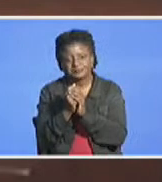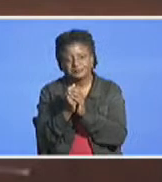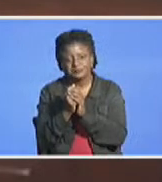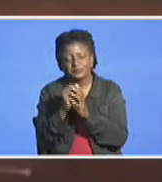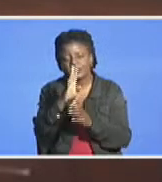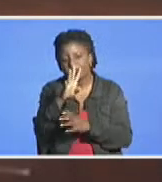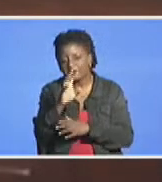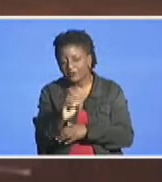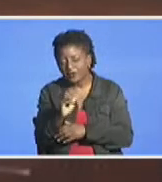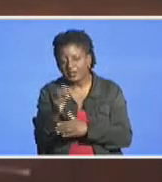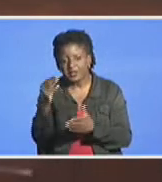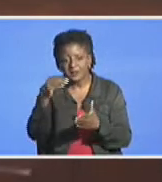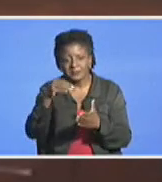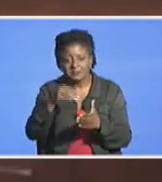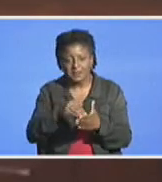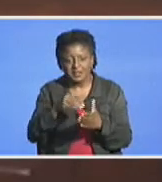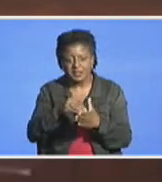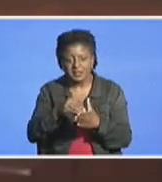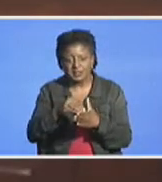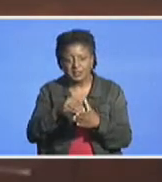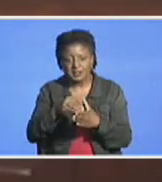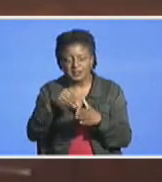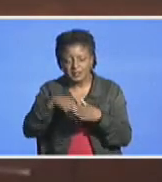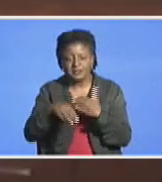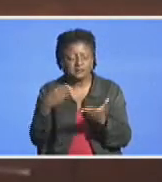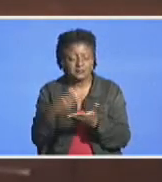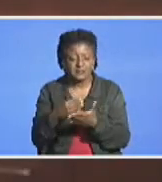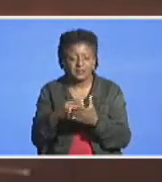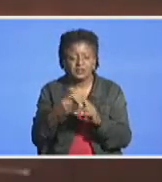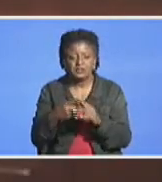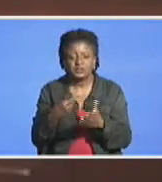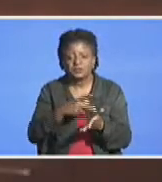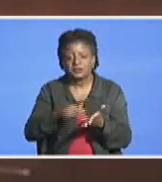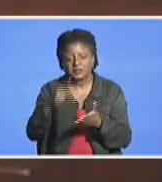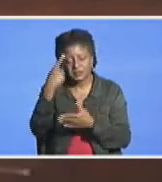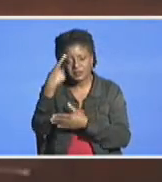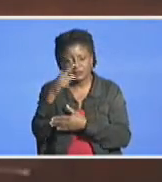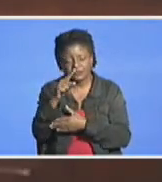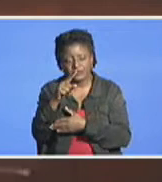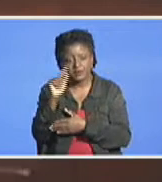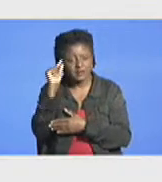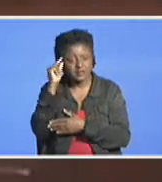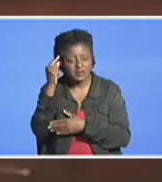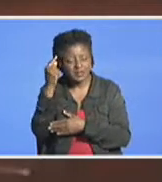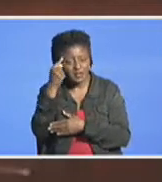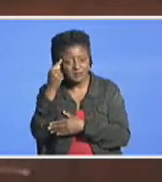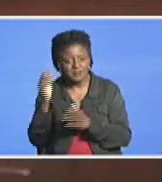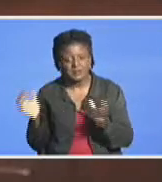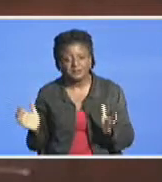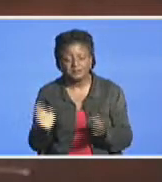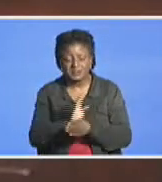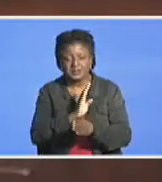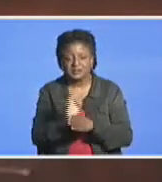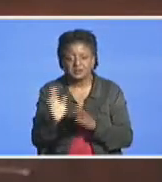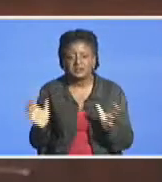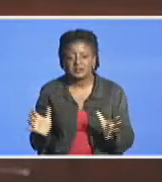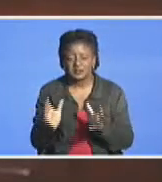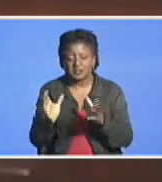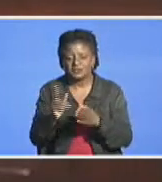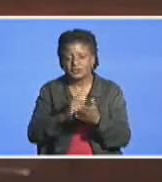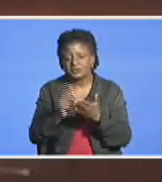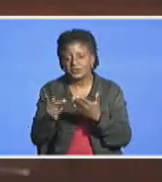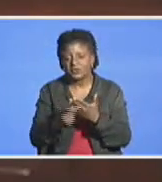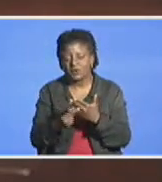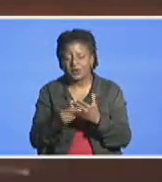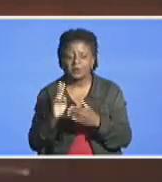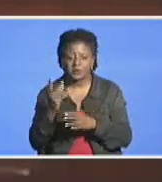40 million foregone in revenue to fund the government employment incentive program. We anticipate that the program that I've